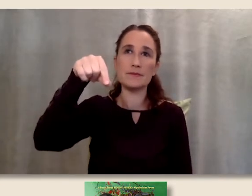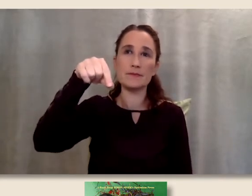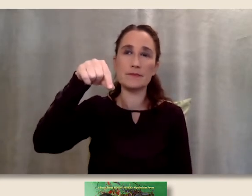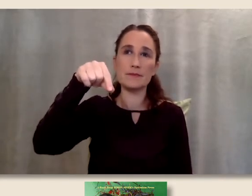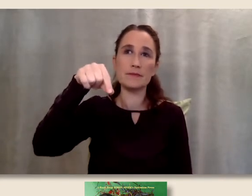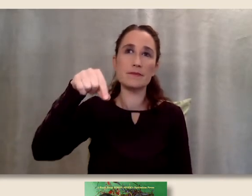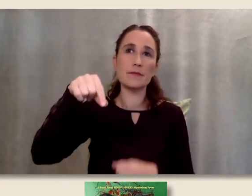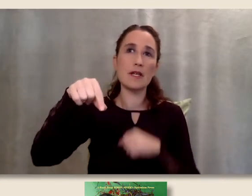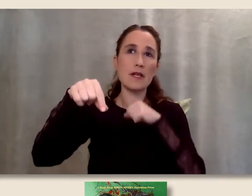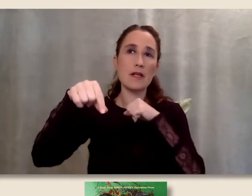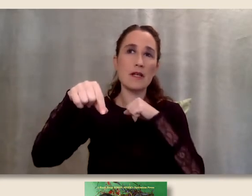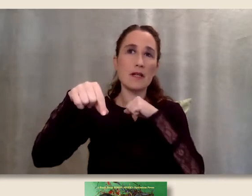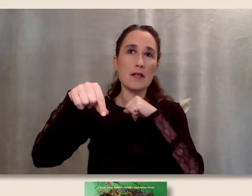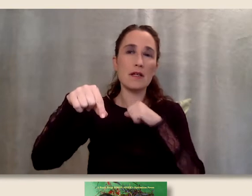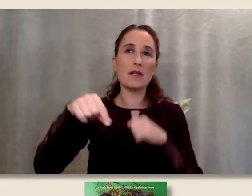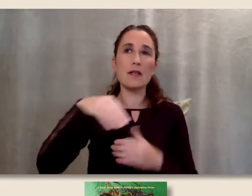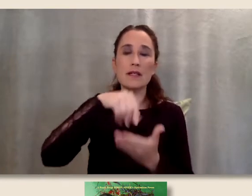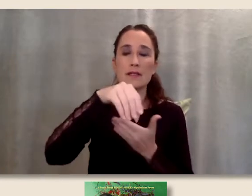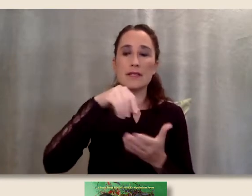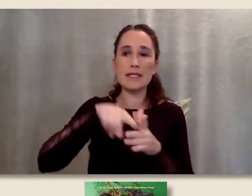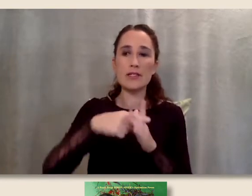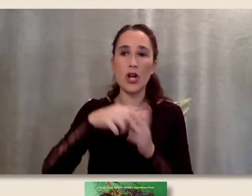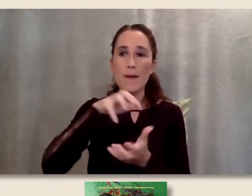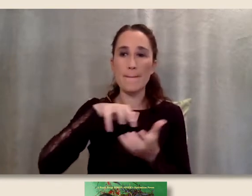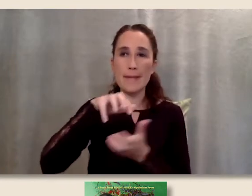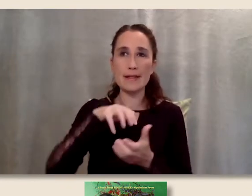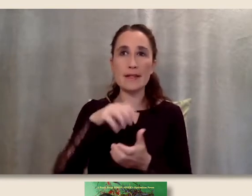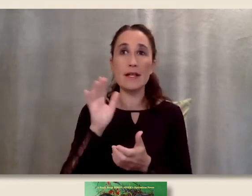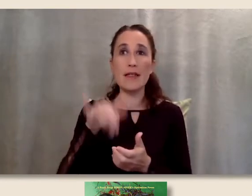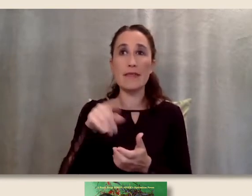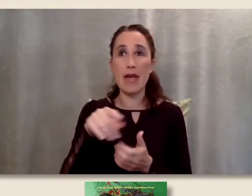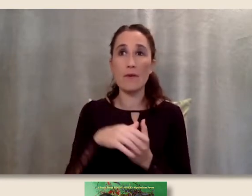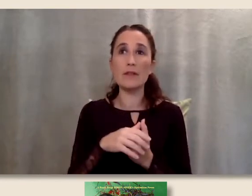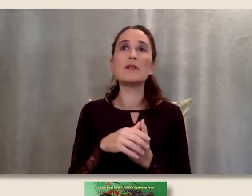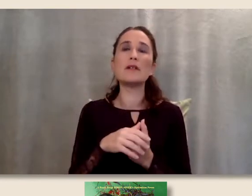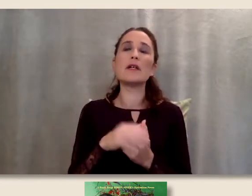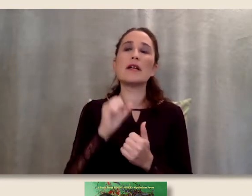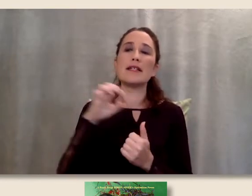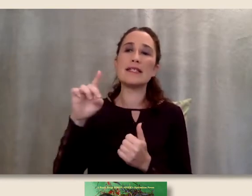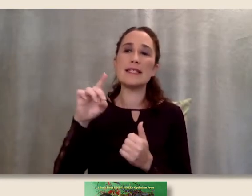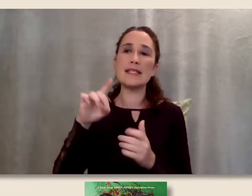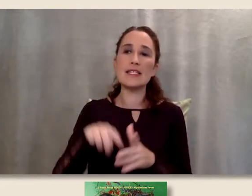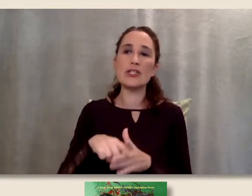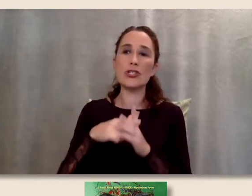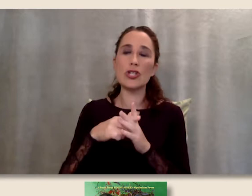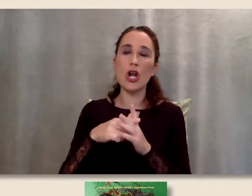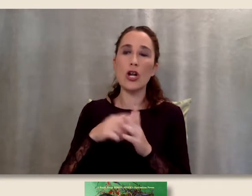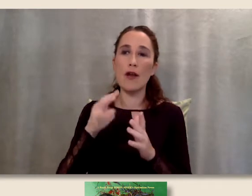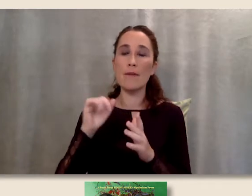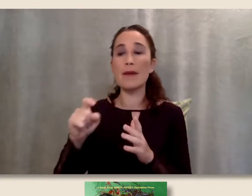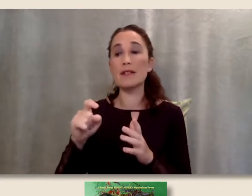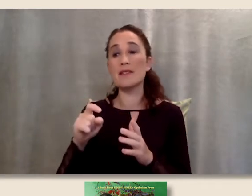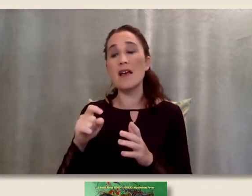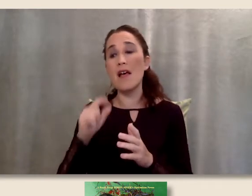and I have a seed starter mix. So you'll see this one. This is the one that was available. The garden centers are all